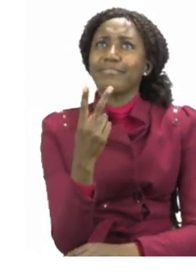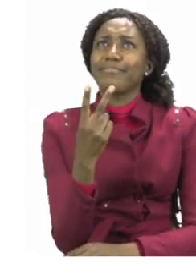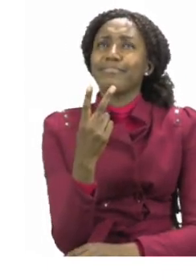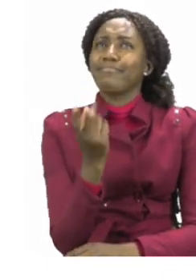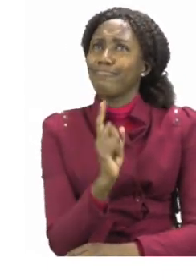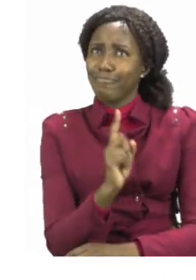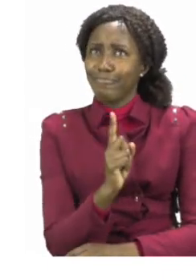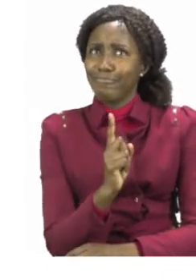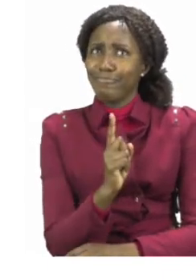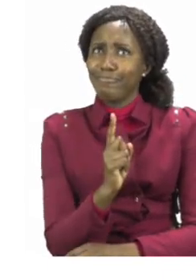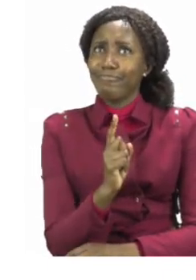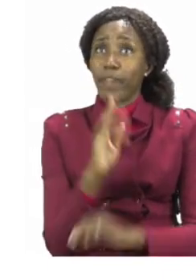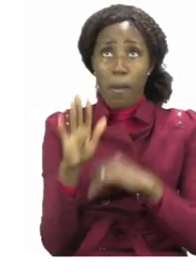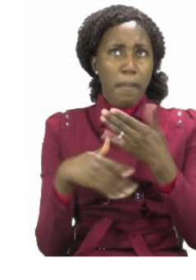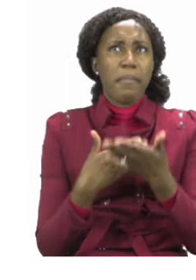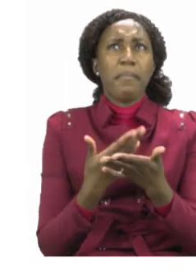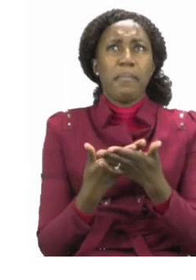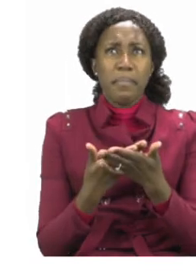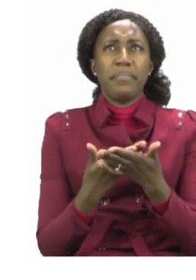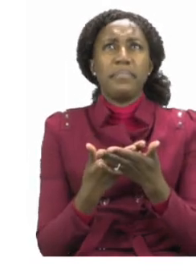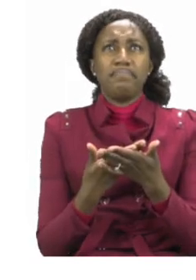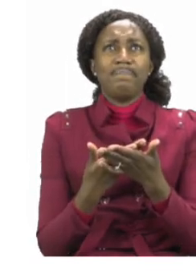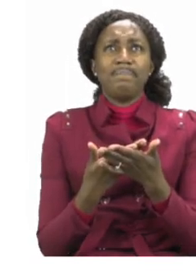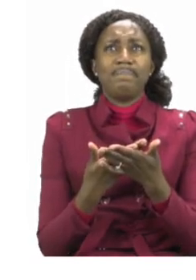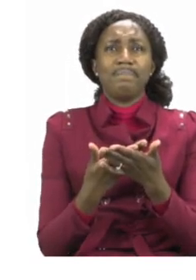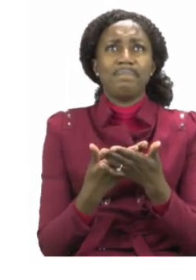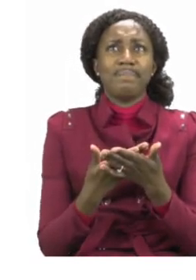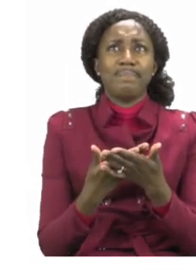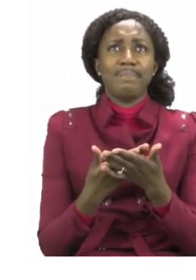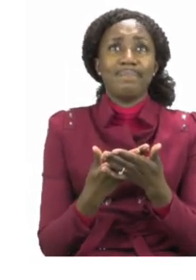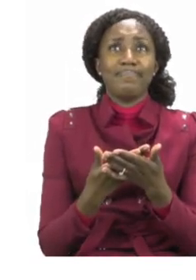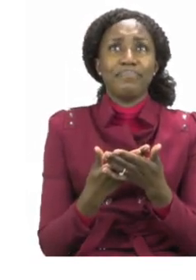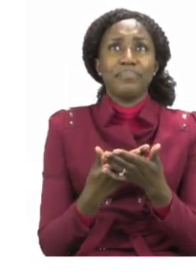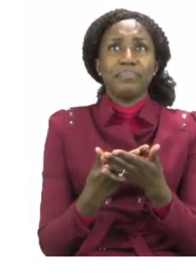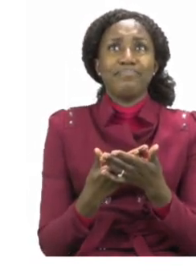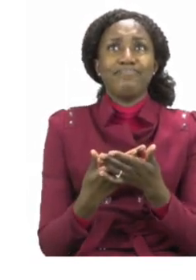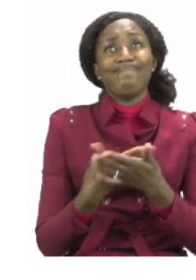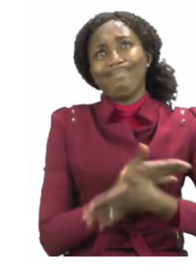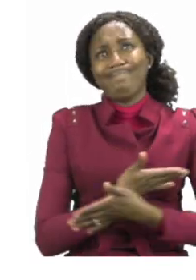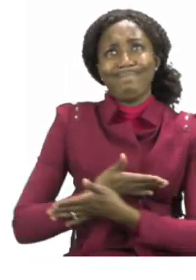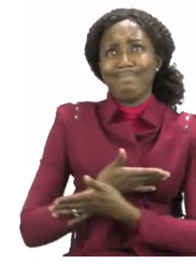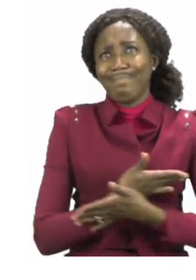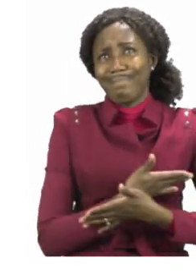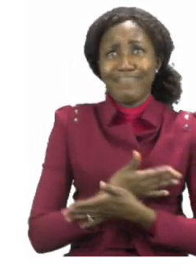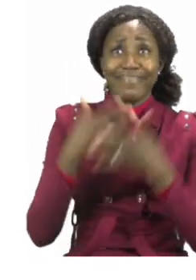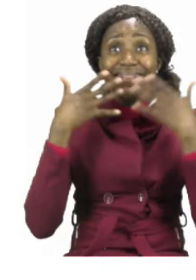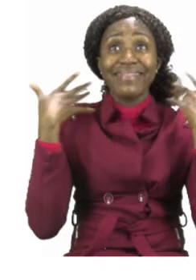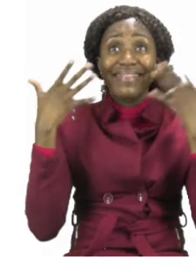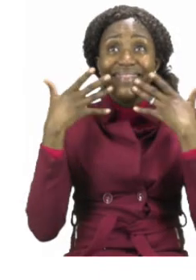a picture. This is a picture of a little cat or